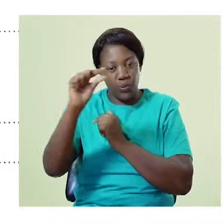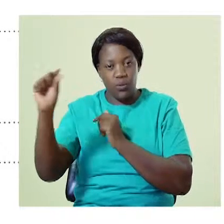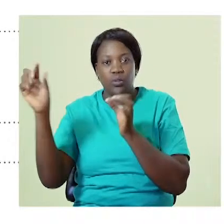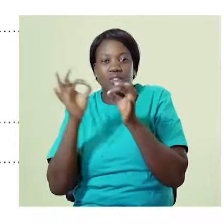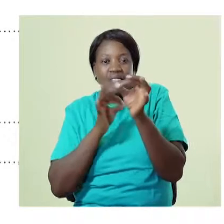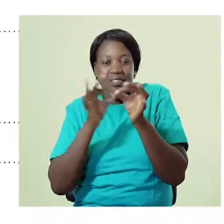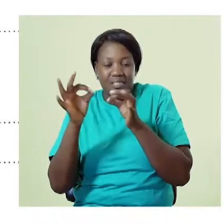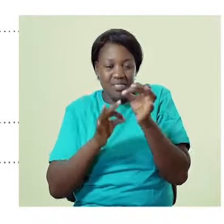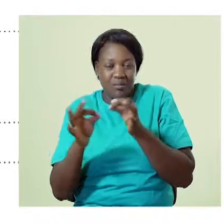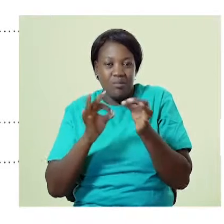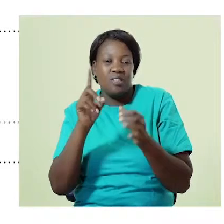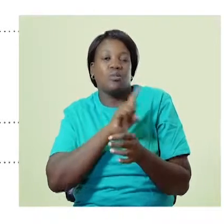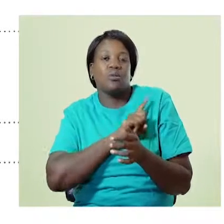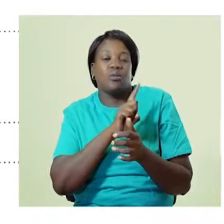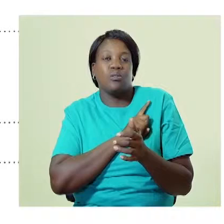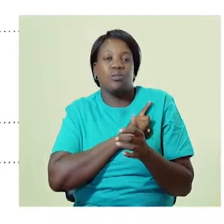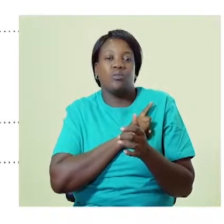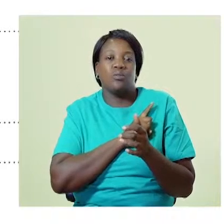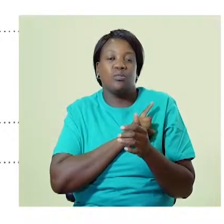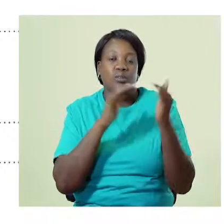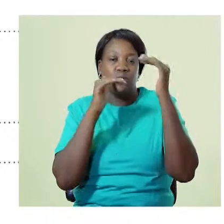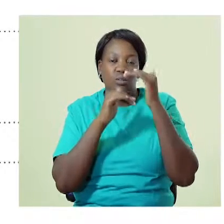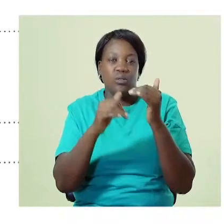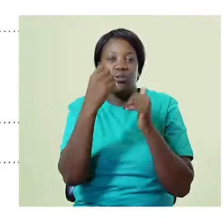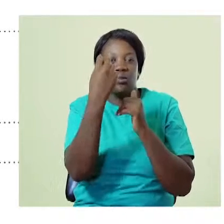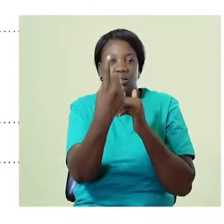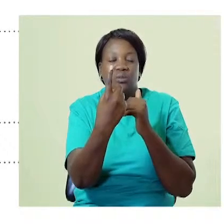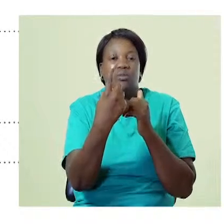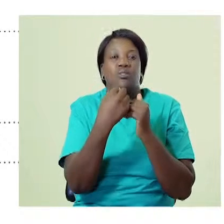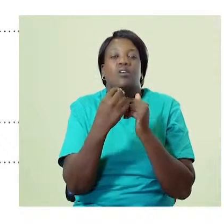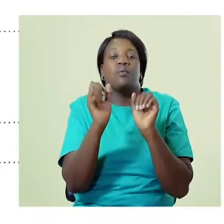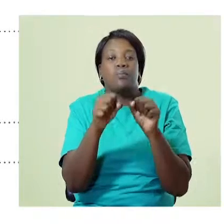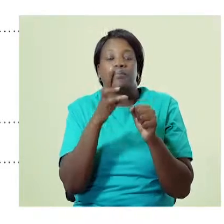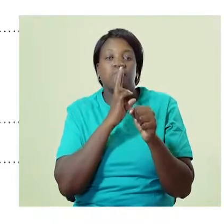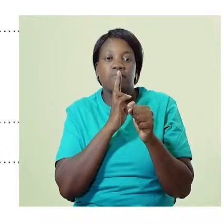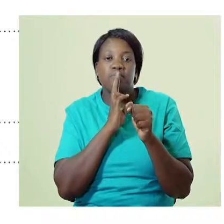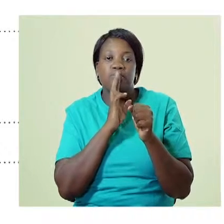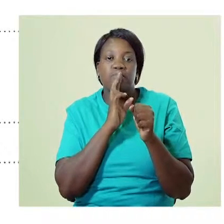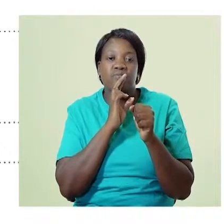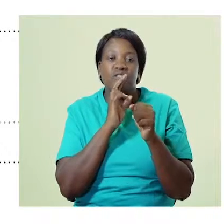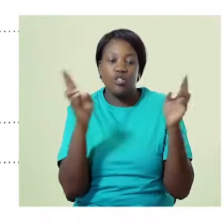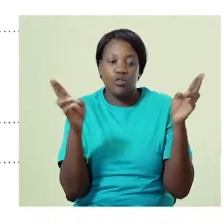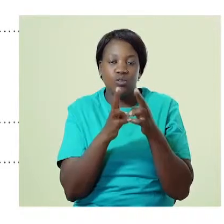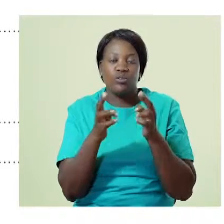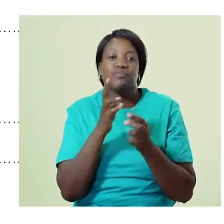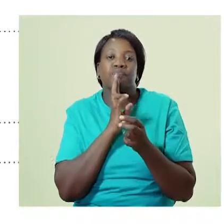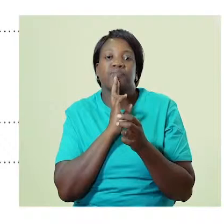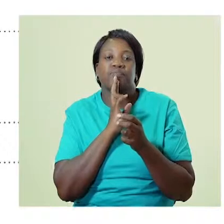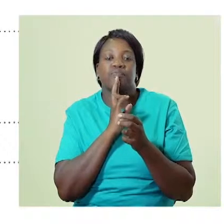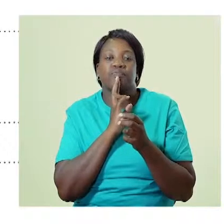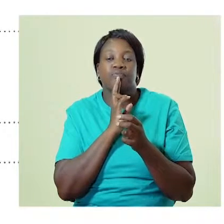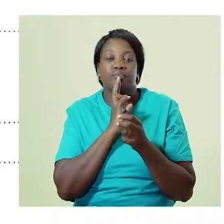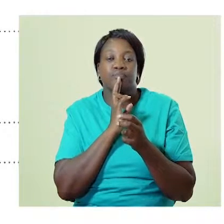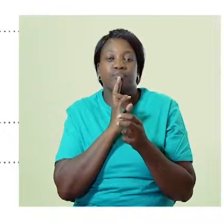or reasons. Now in exercise 1, you will need to respond to questions requiring short answers. During